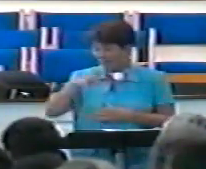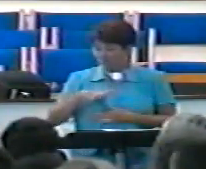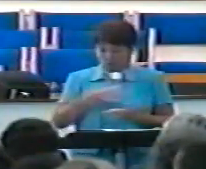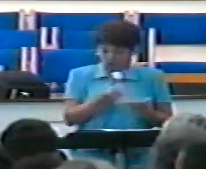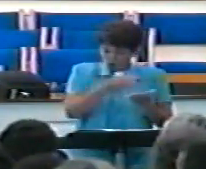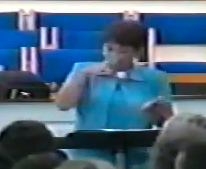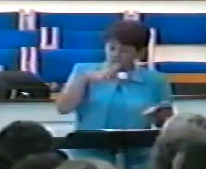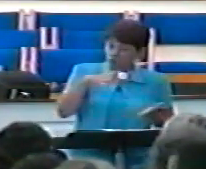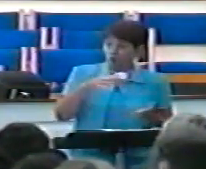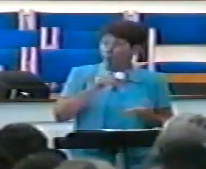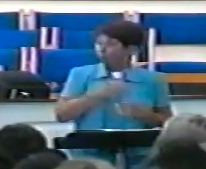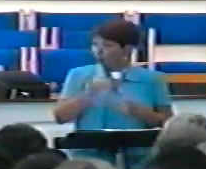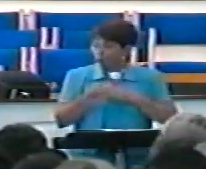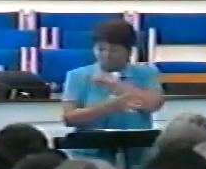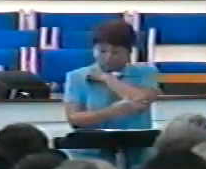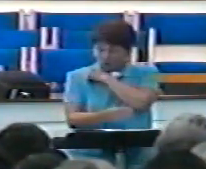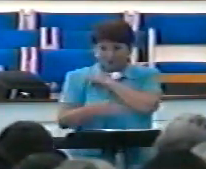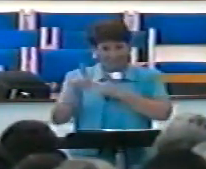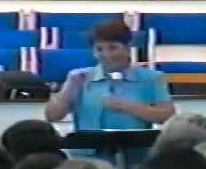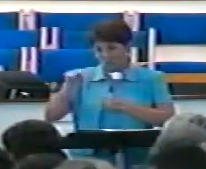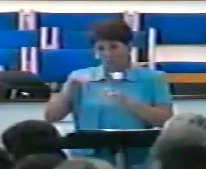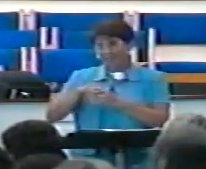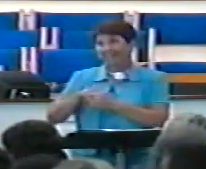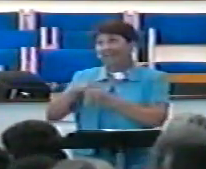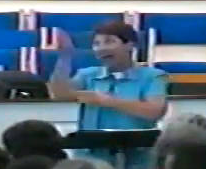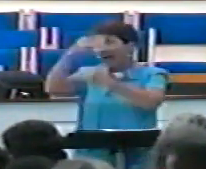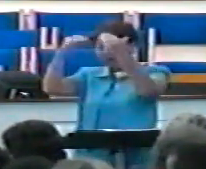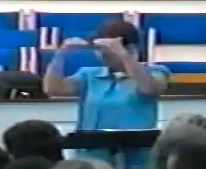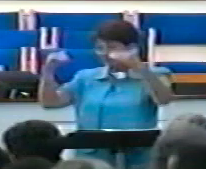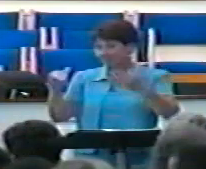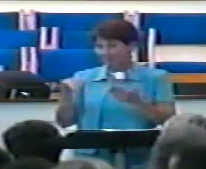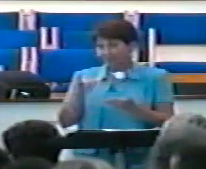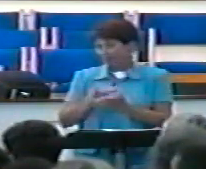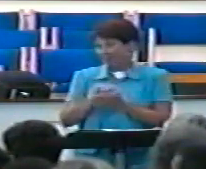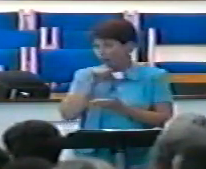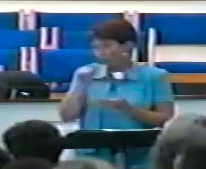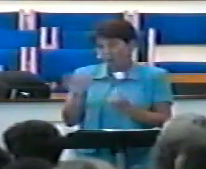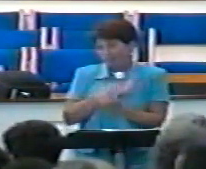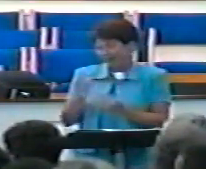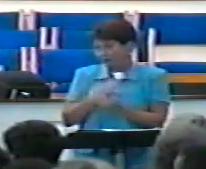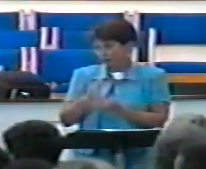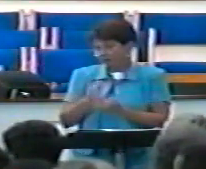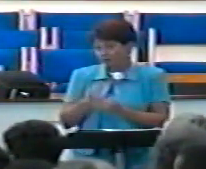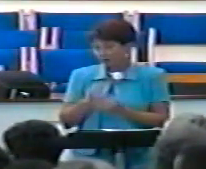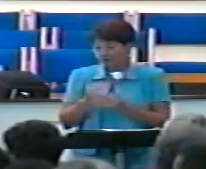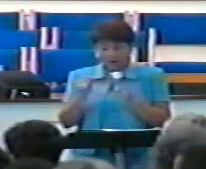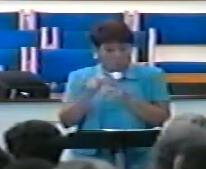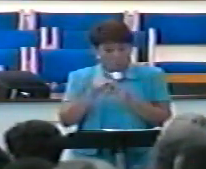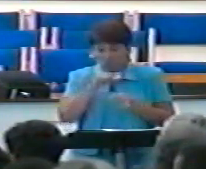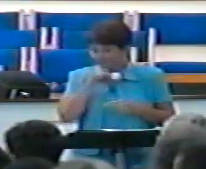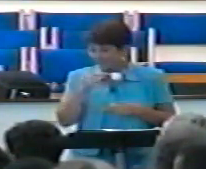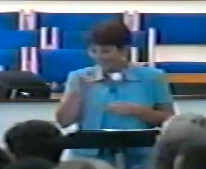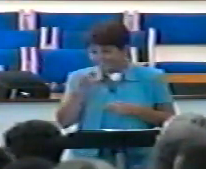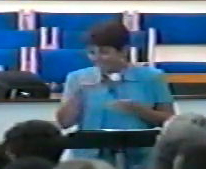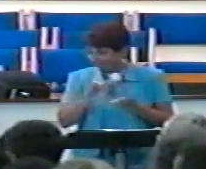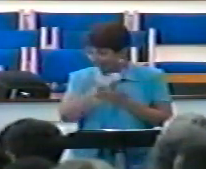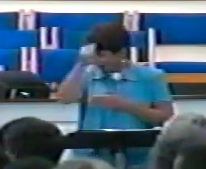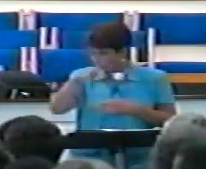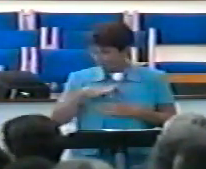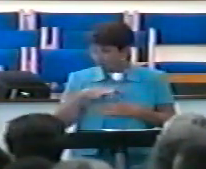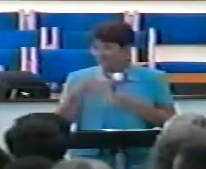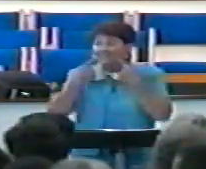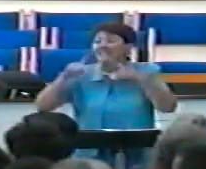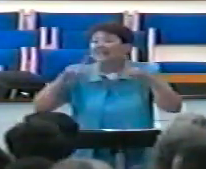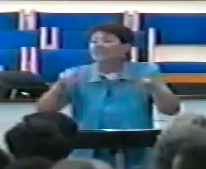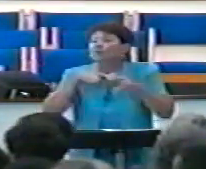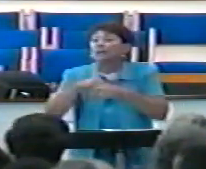matter. These words don't tell us whether he was a success or a failure in business. In eternity that won't matter.